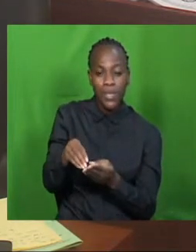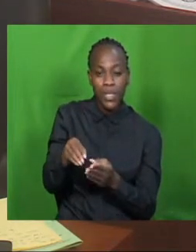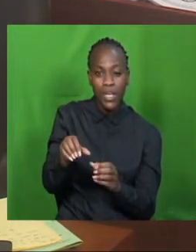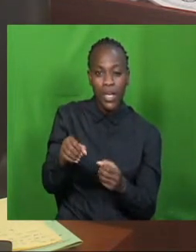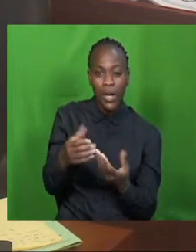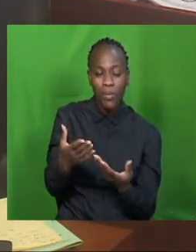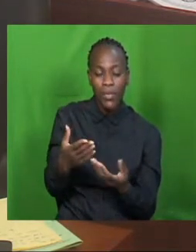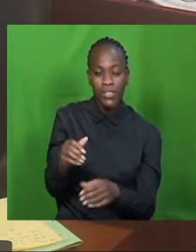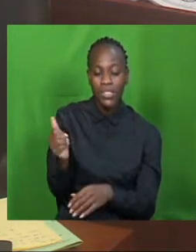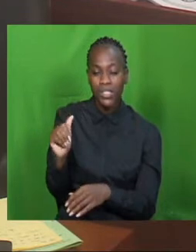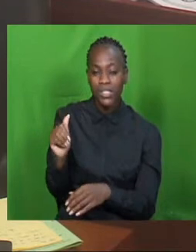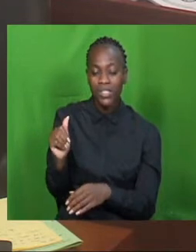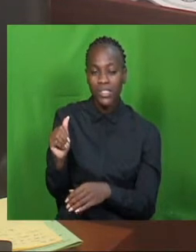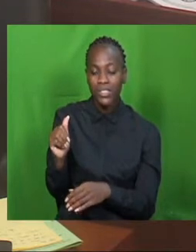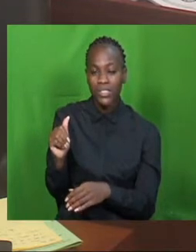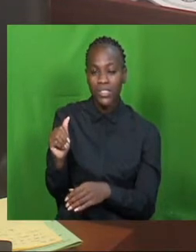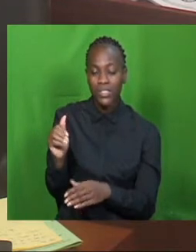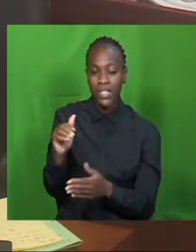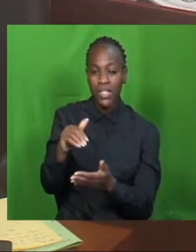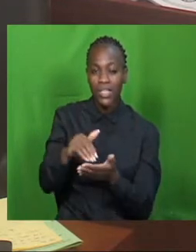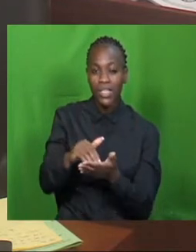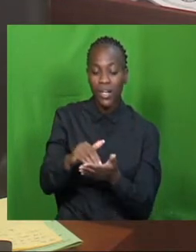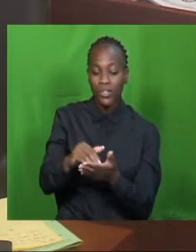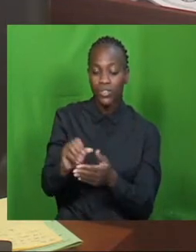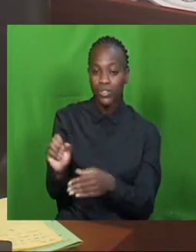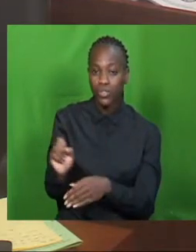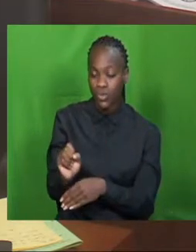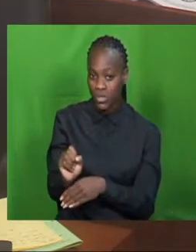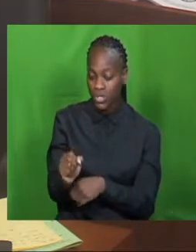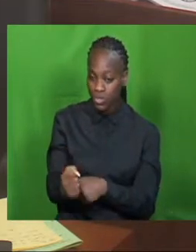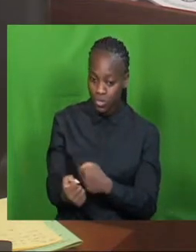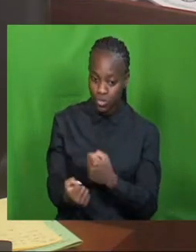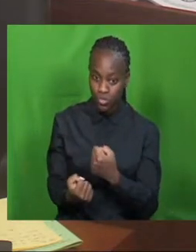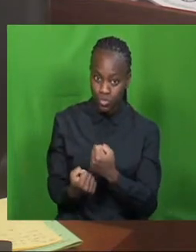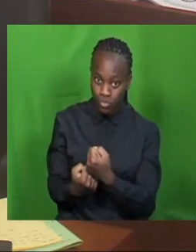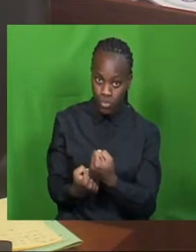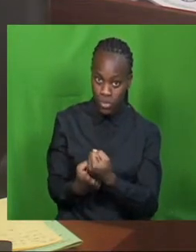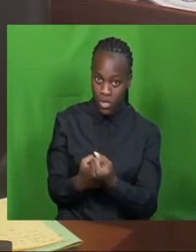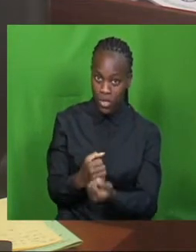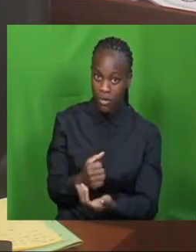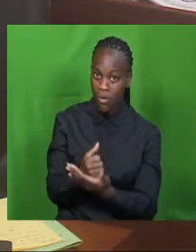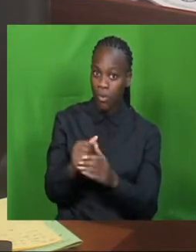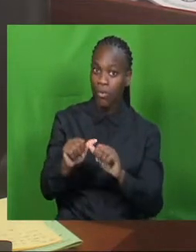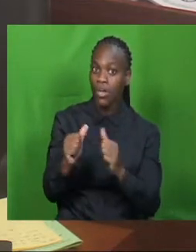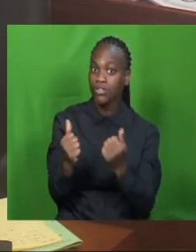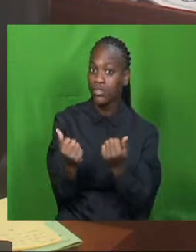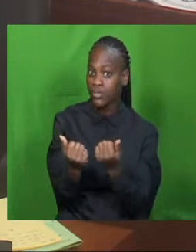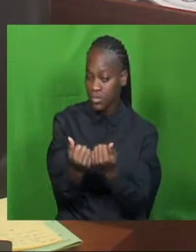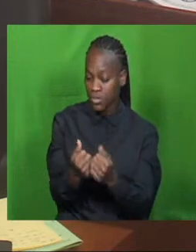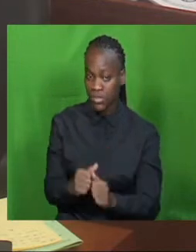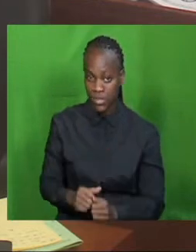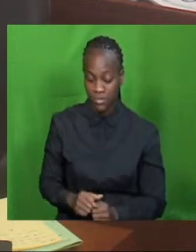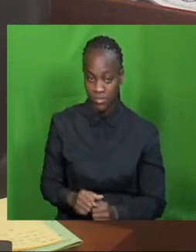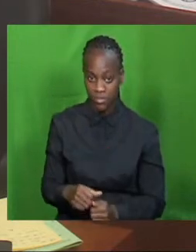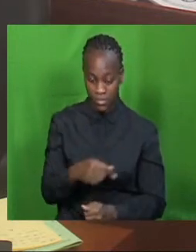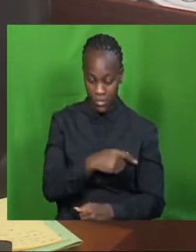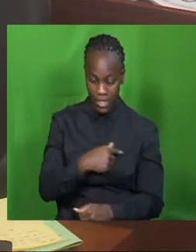Honorable members, we move on to, you want to make some comments to also welcome them? Yes, Minority Leader.